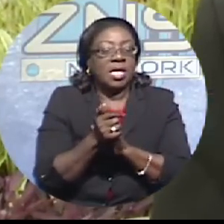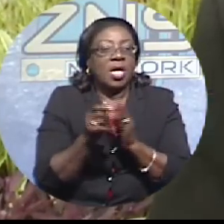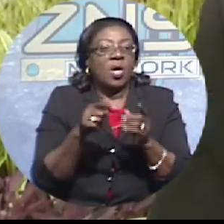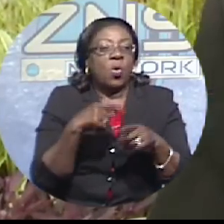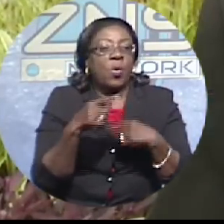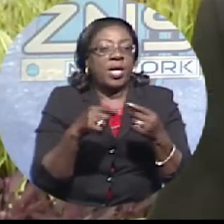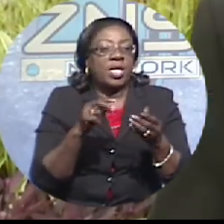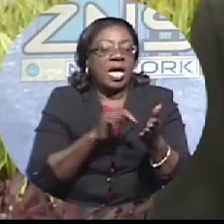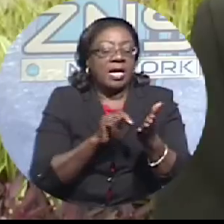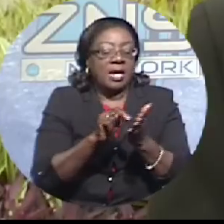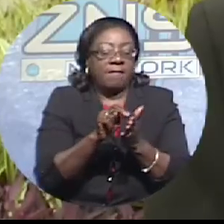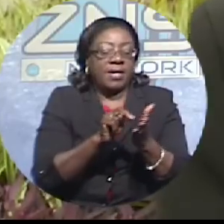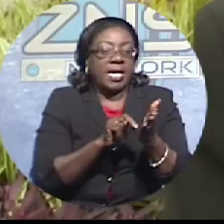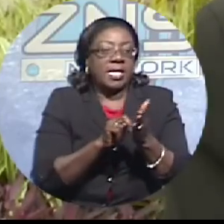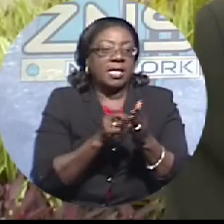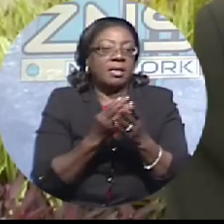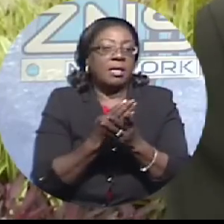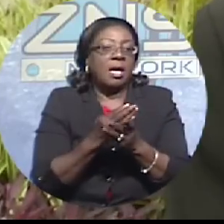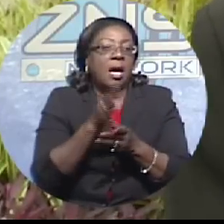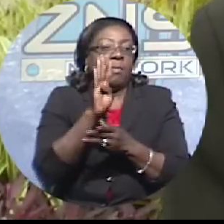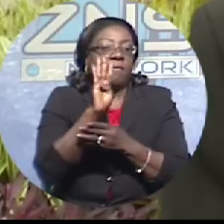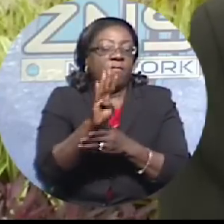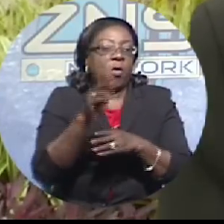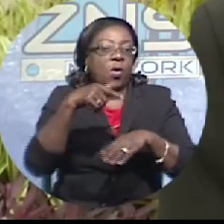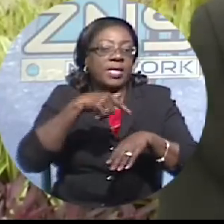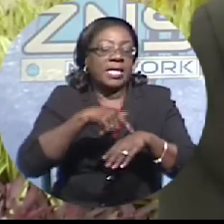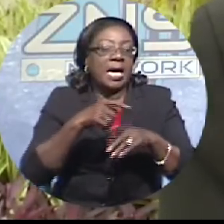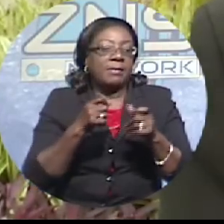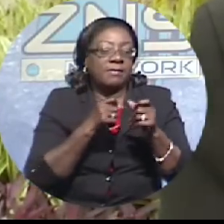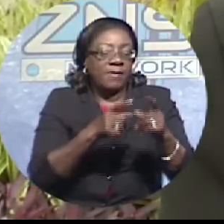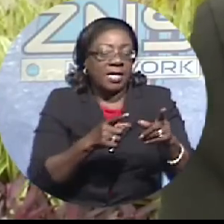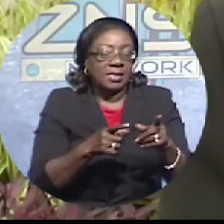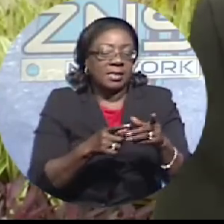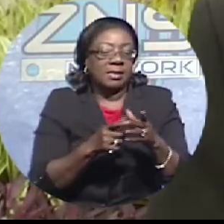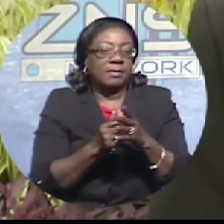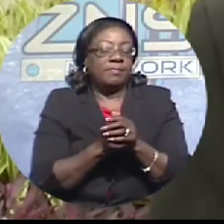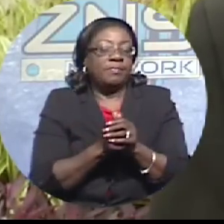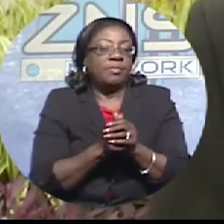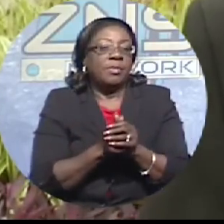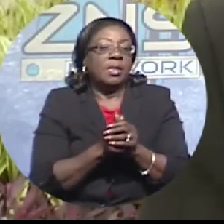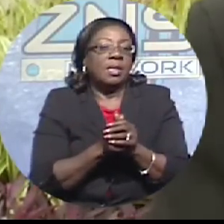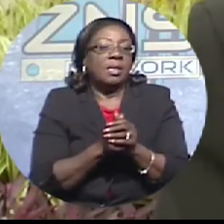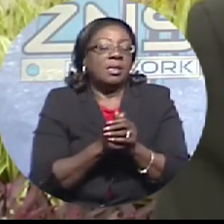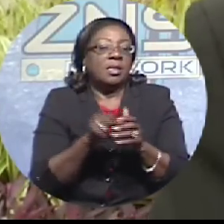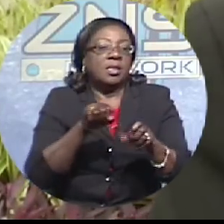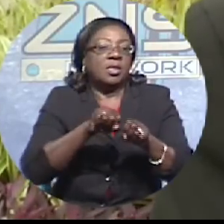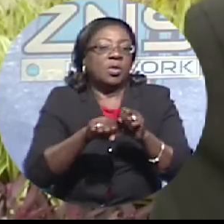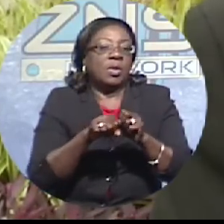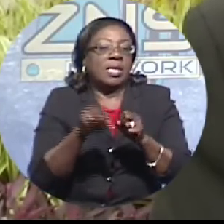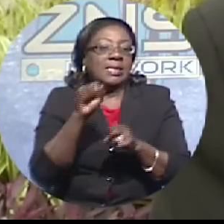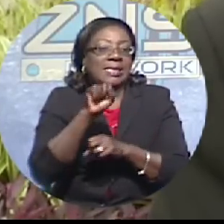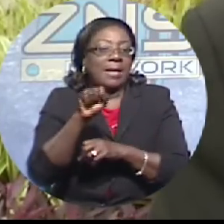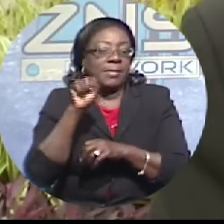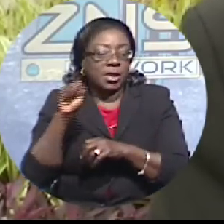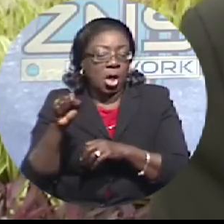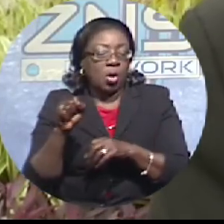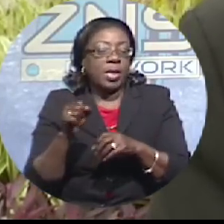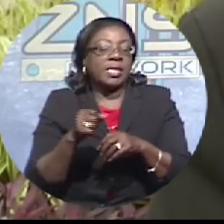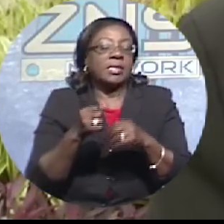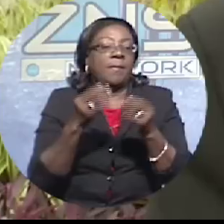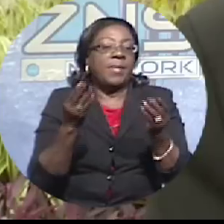navigating. It's about 4 times faster than the regular navigation time. So Samsung is a big partner